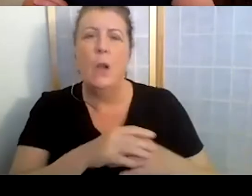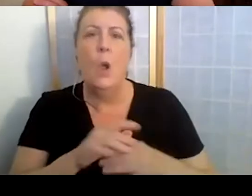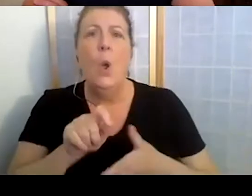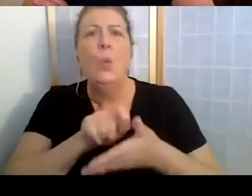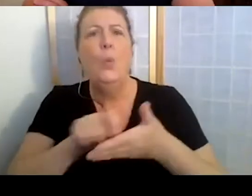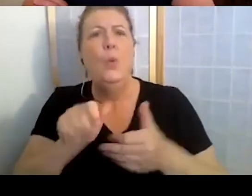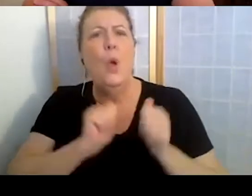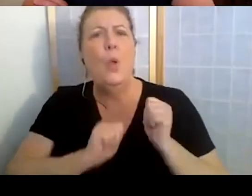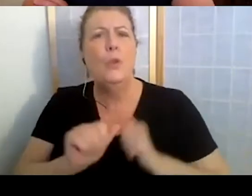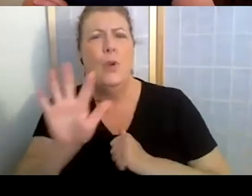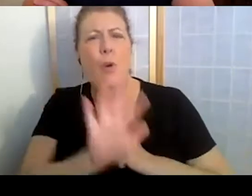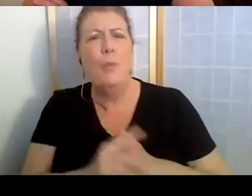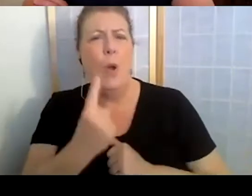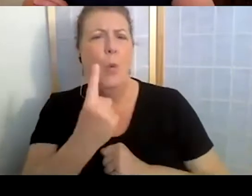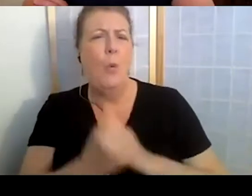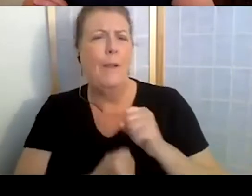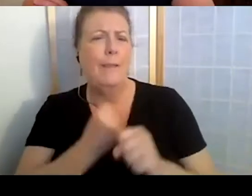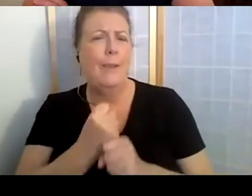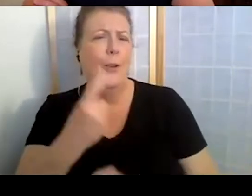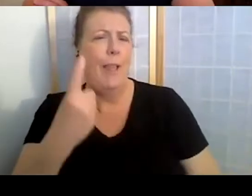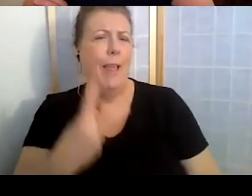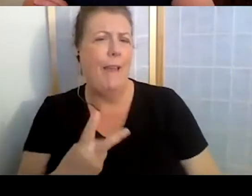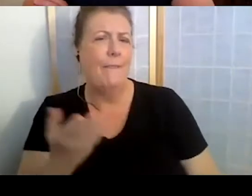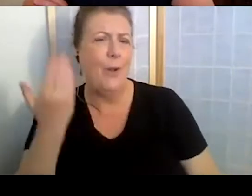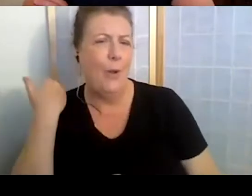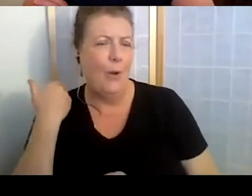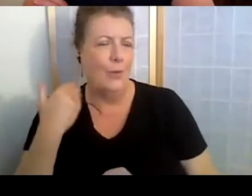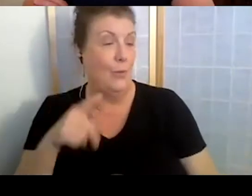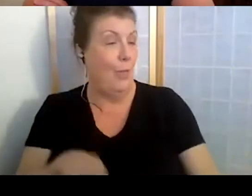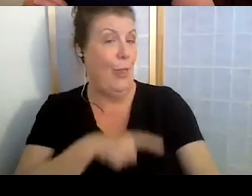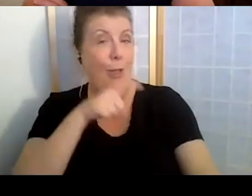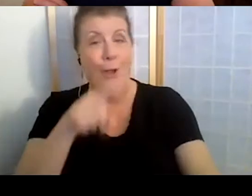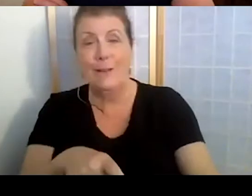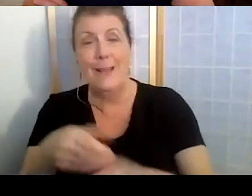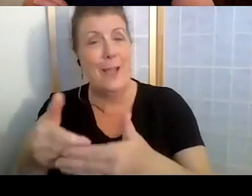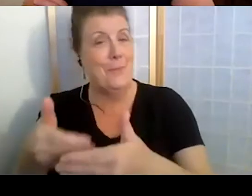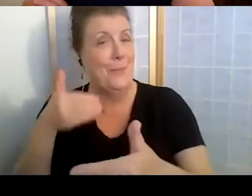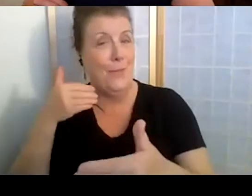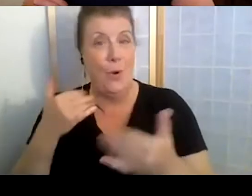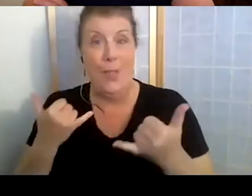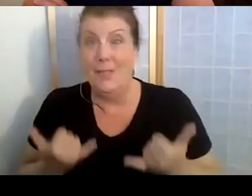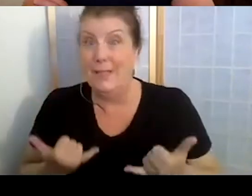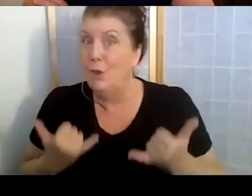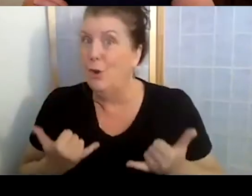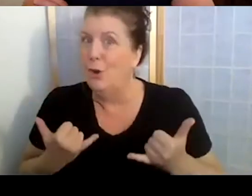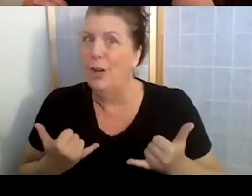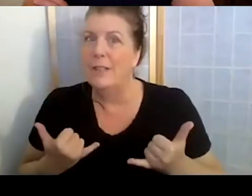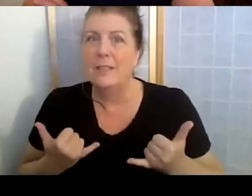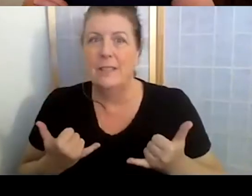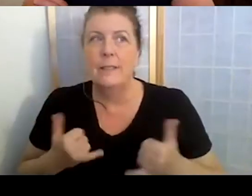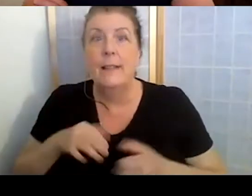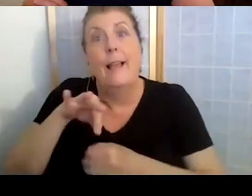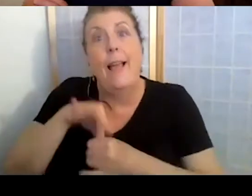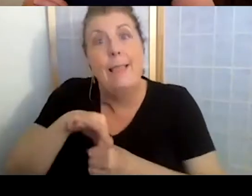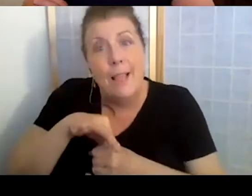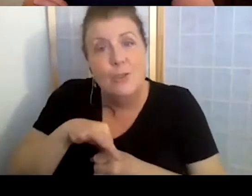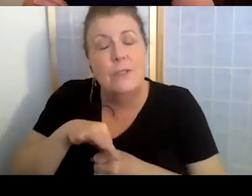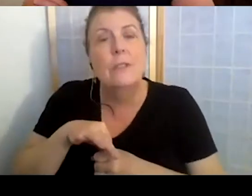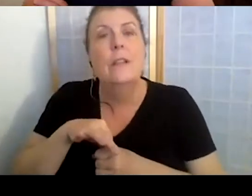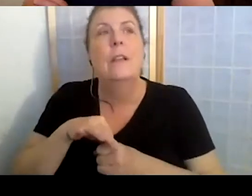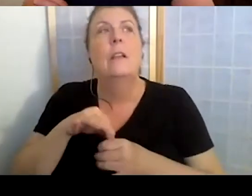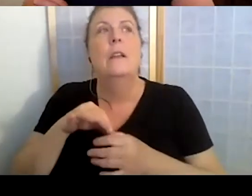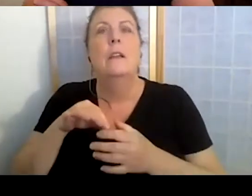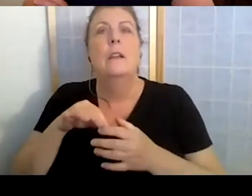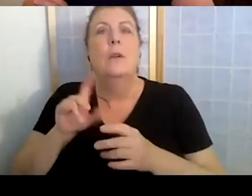ago, and so long before anyone, you know, this current election, you know, where we saw